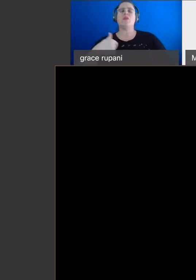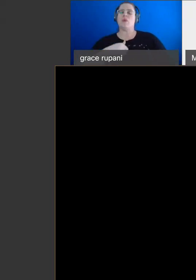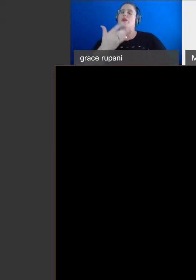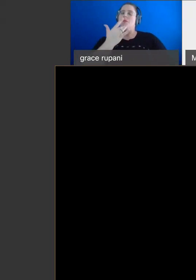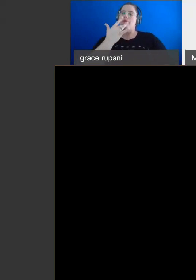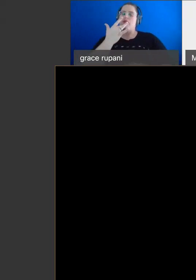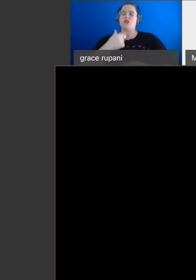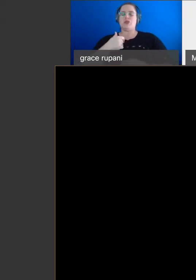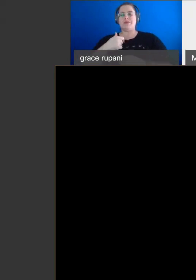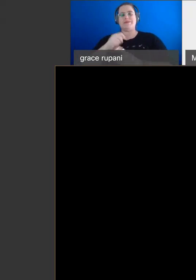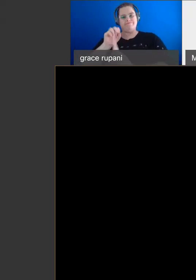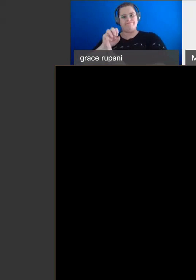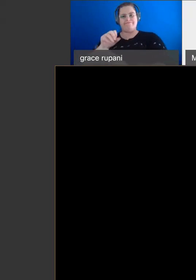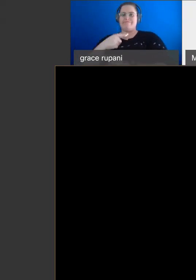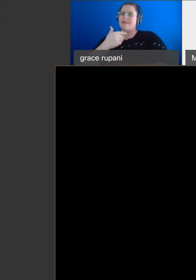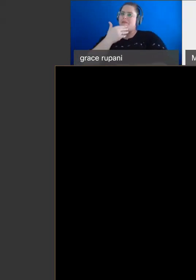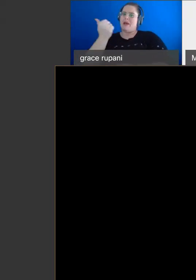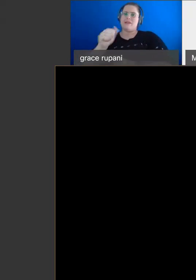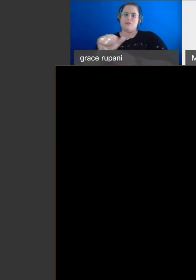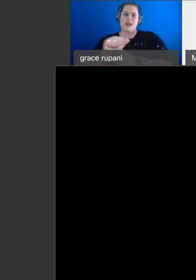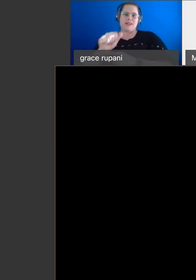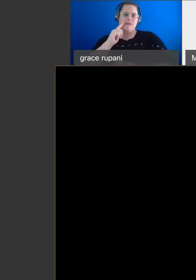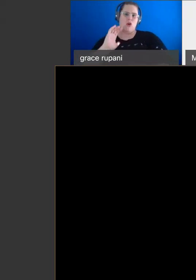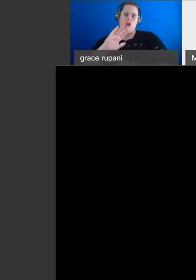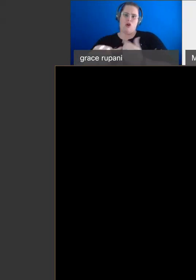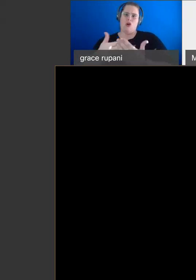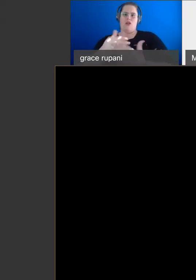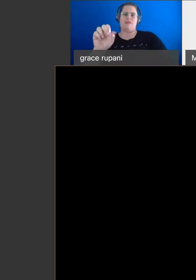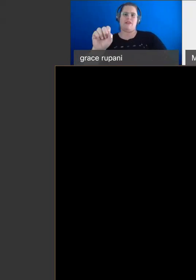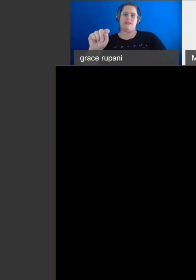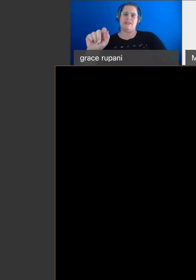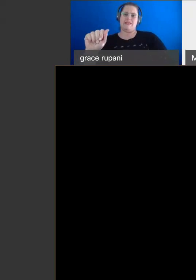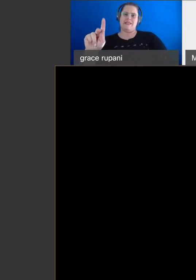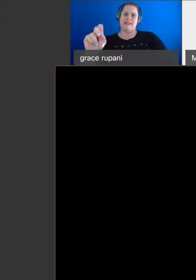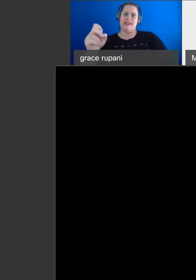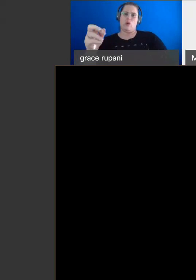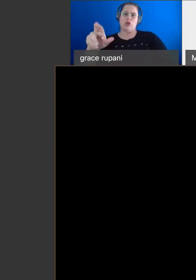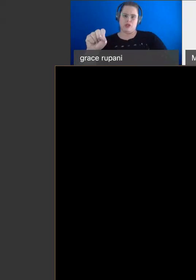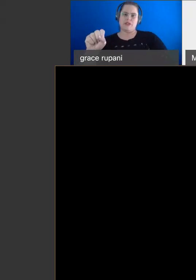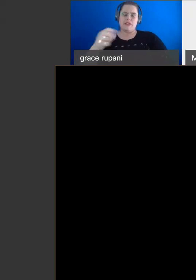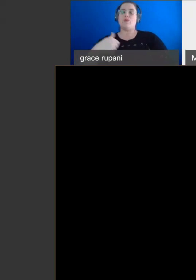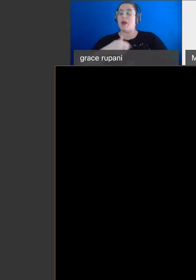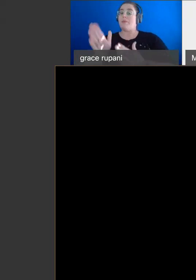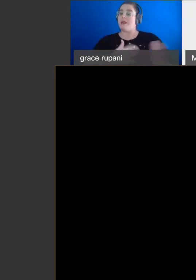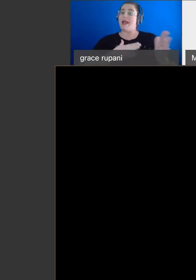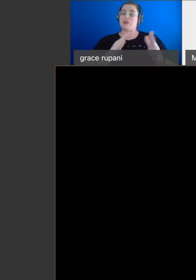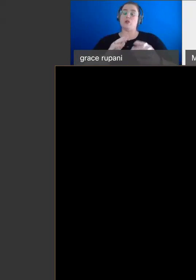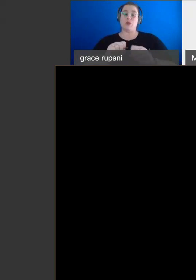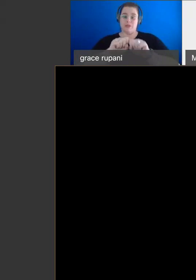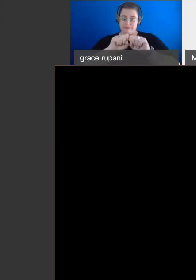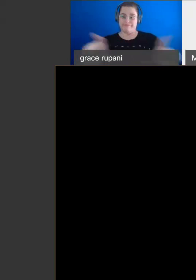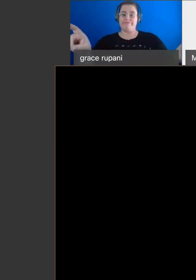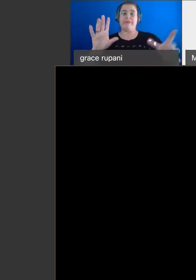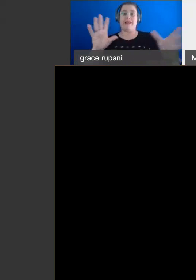remote supports. We are anticipating getting registration links out to stakeholders by Monday. I'm